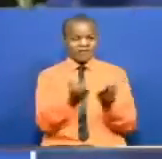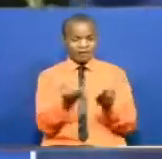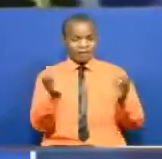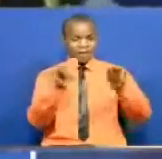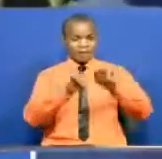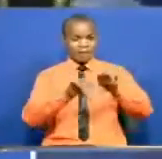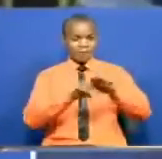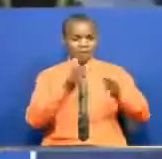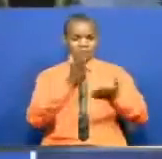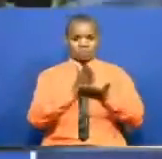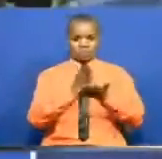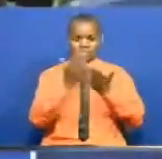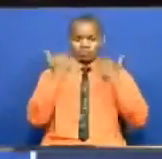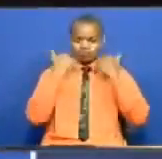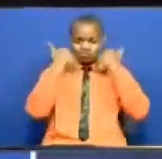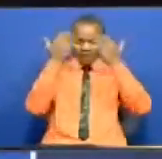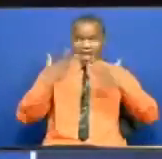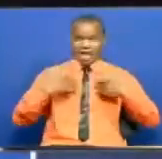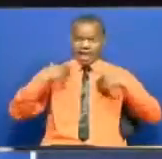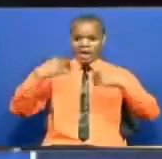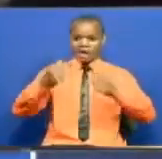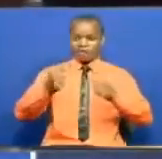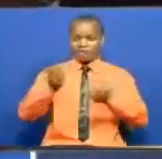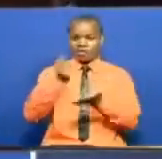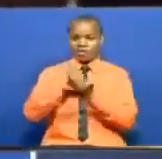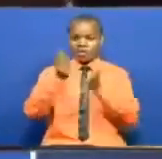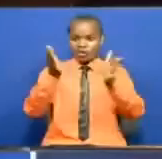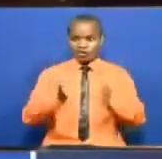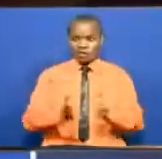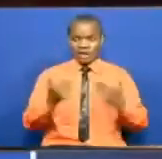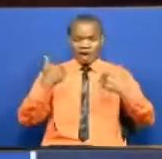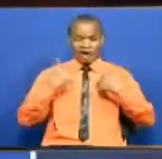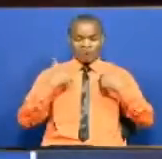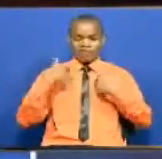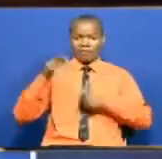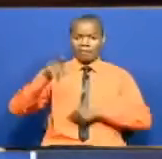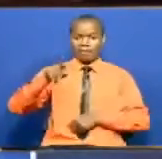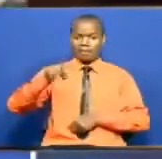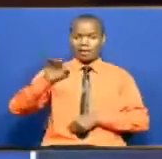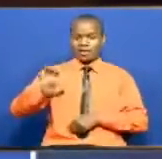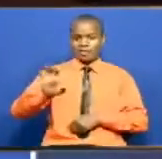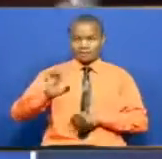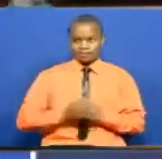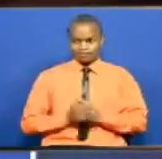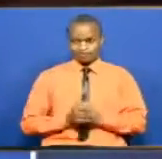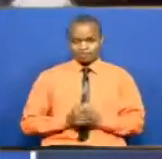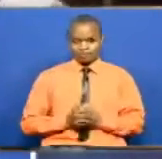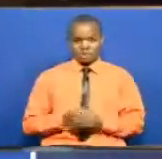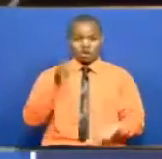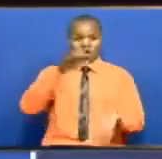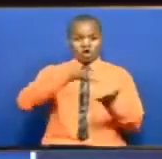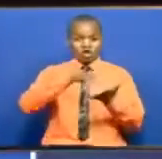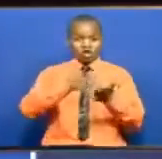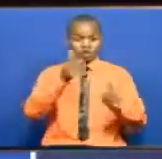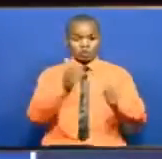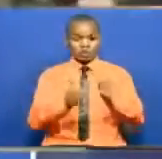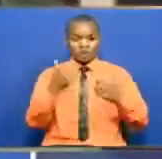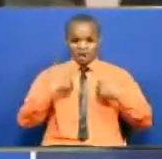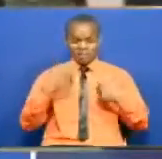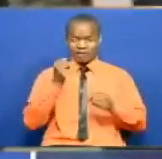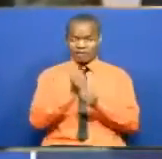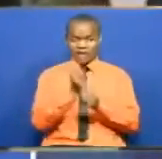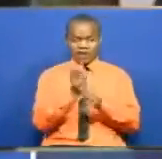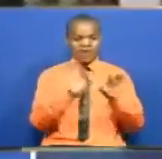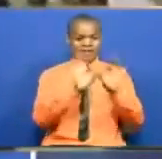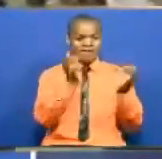been characterized by health officials donned in personal protective equipment. It is a situation that has left many families